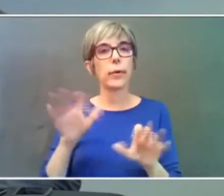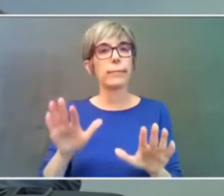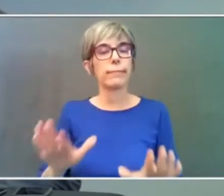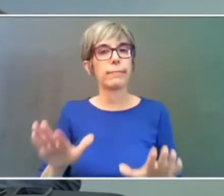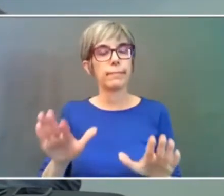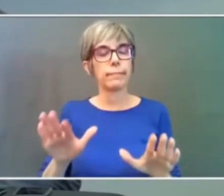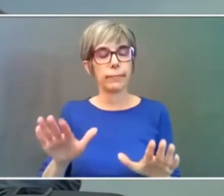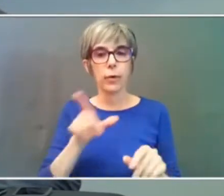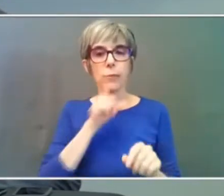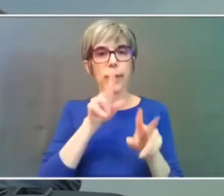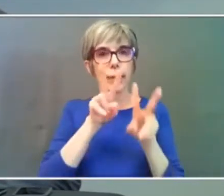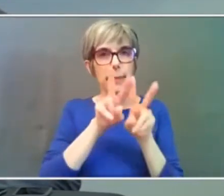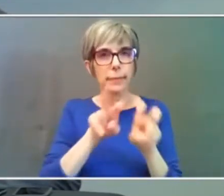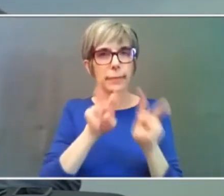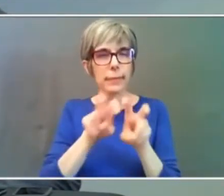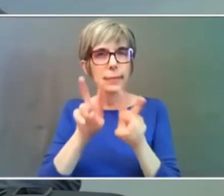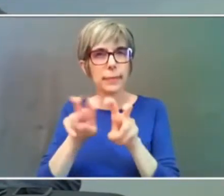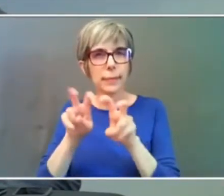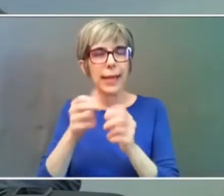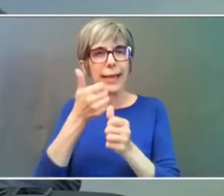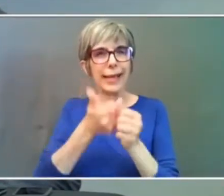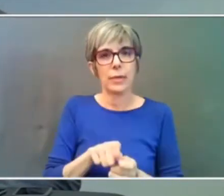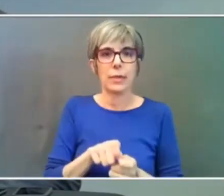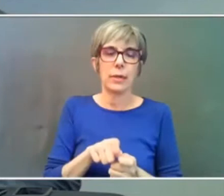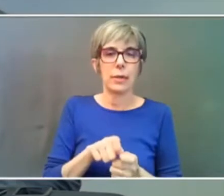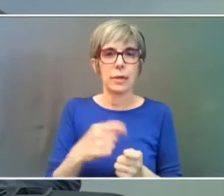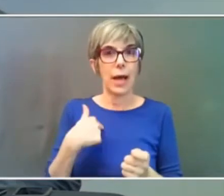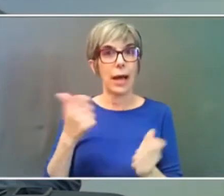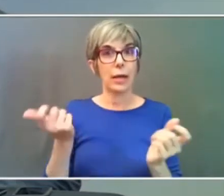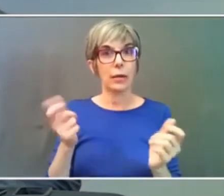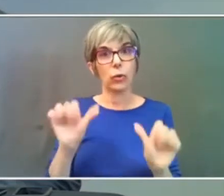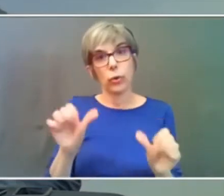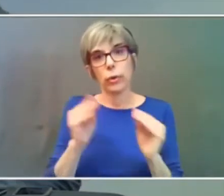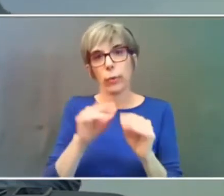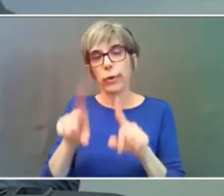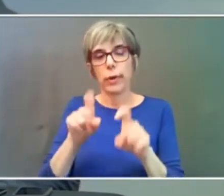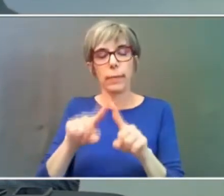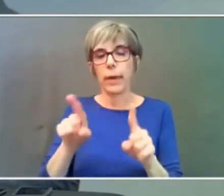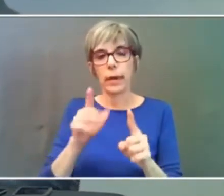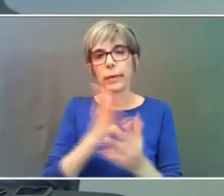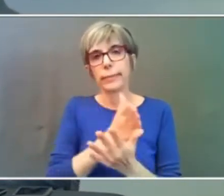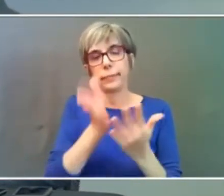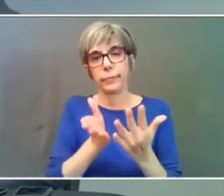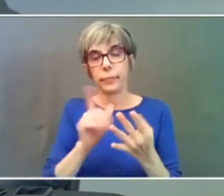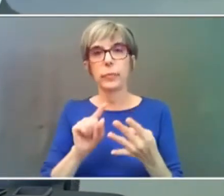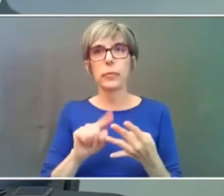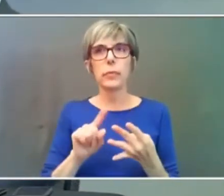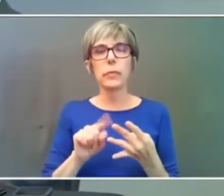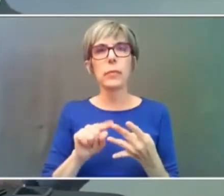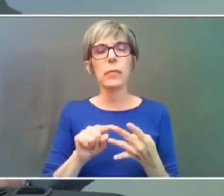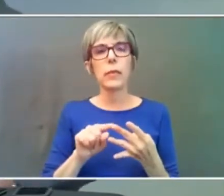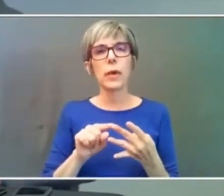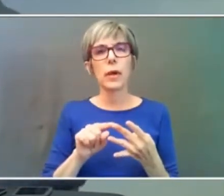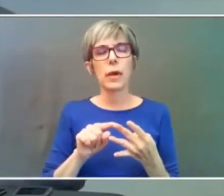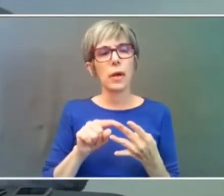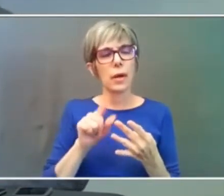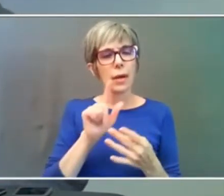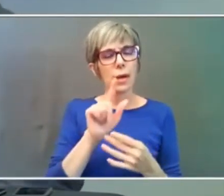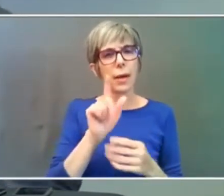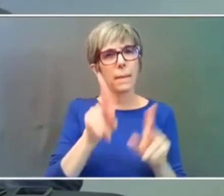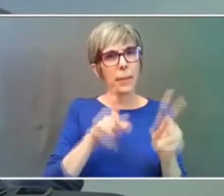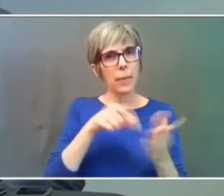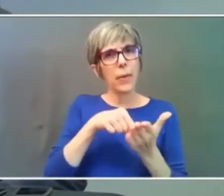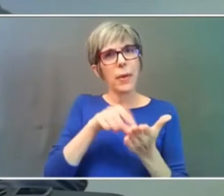these different components. So another question is, why should taxpayers pay for